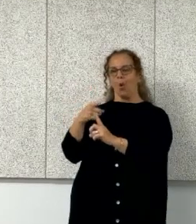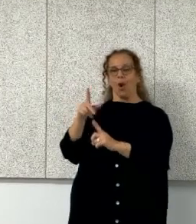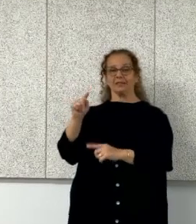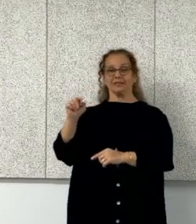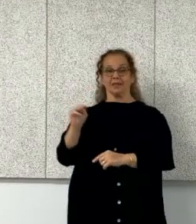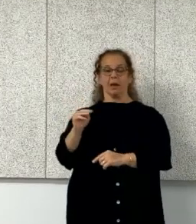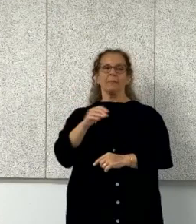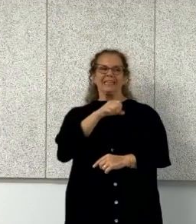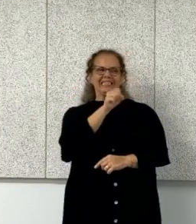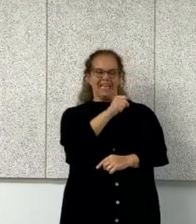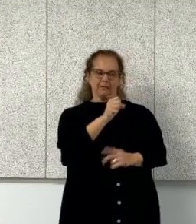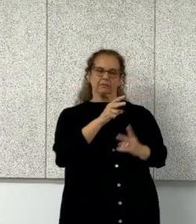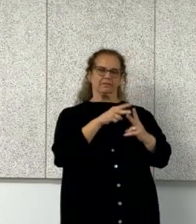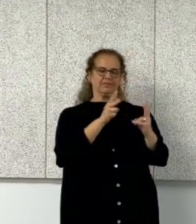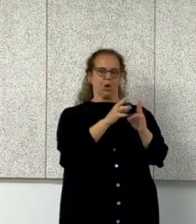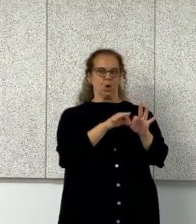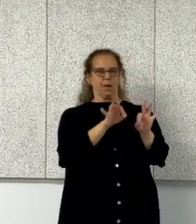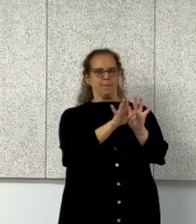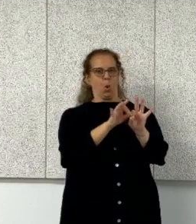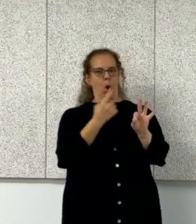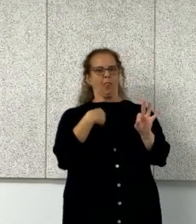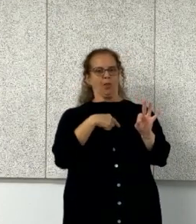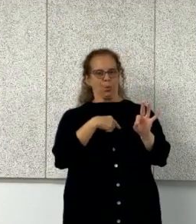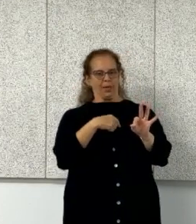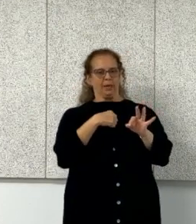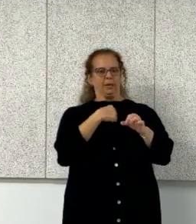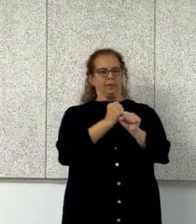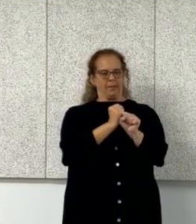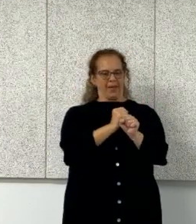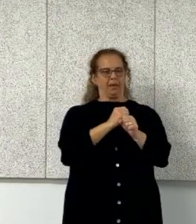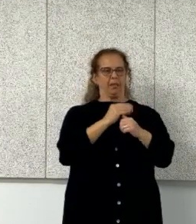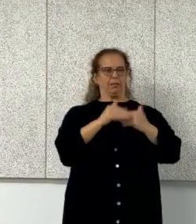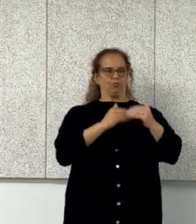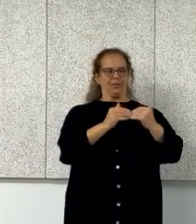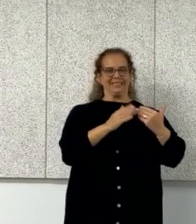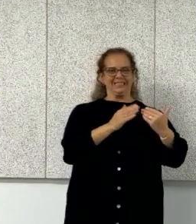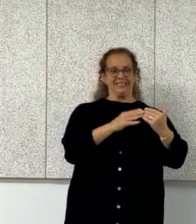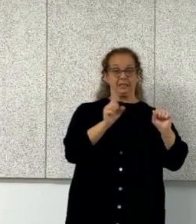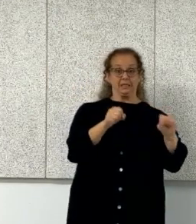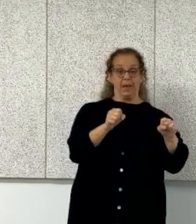it is very important that we are making the process as easy as possible